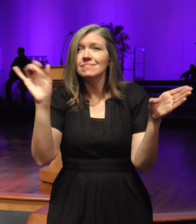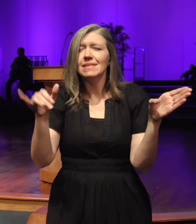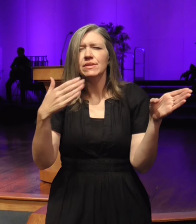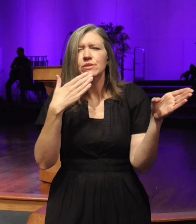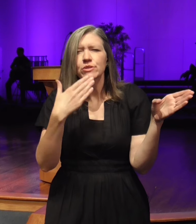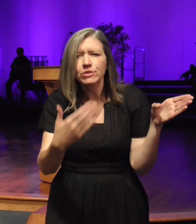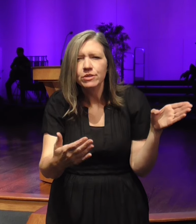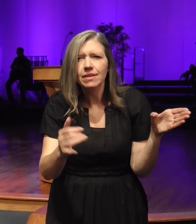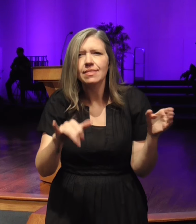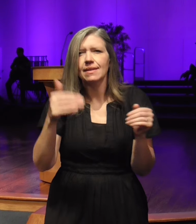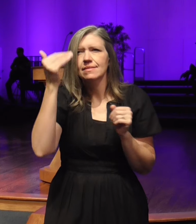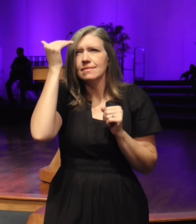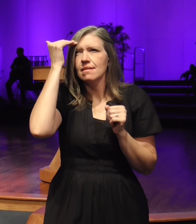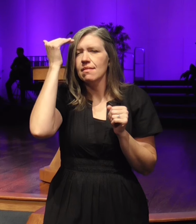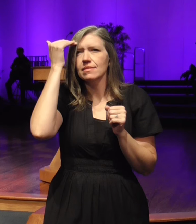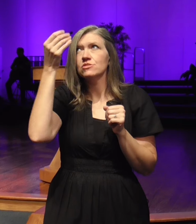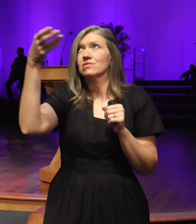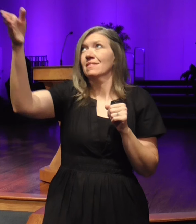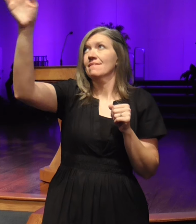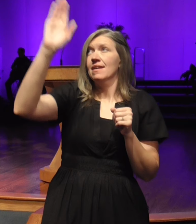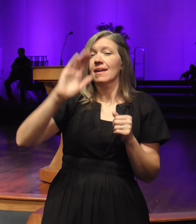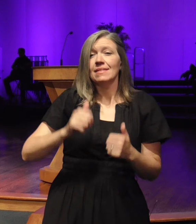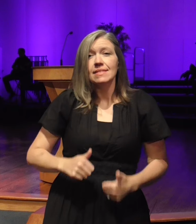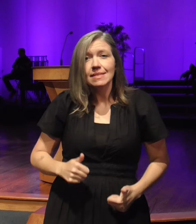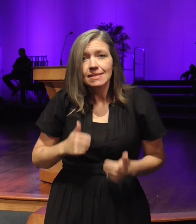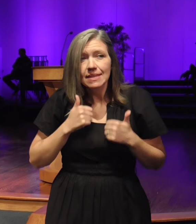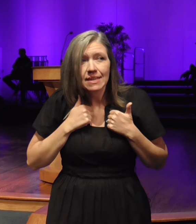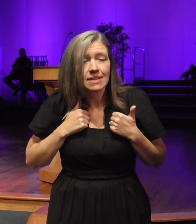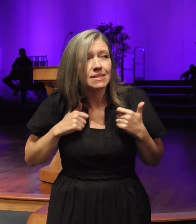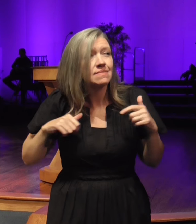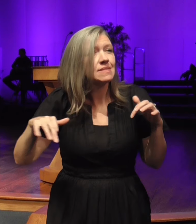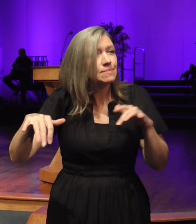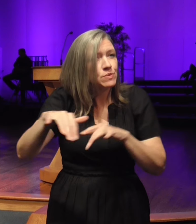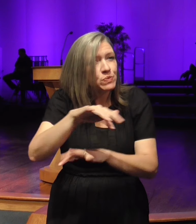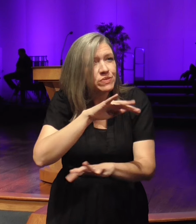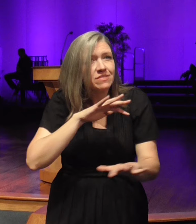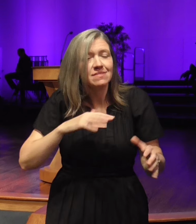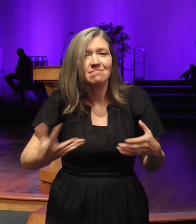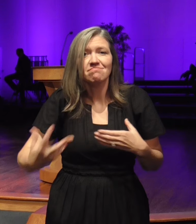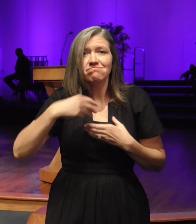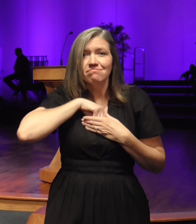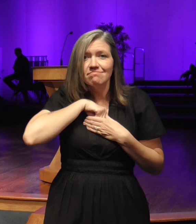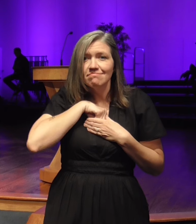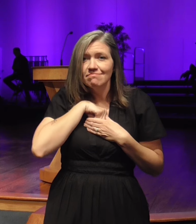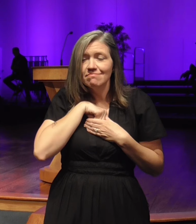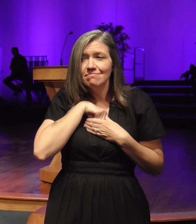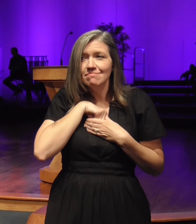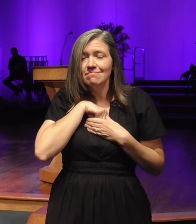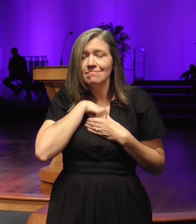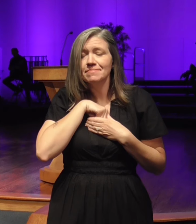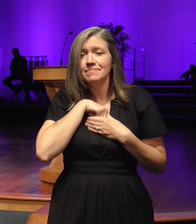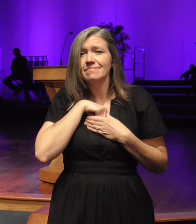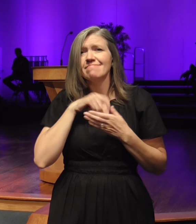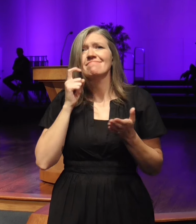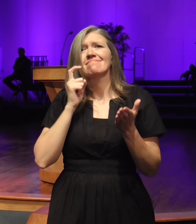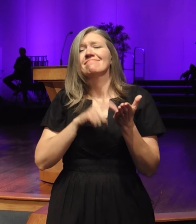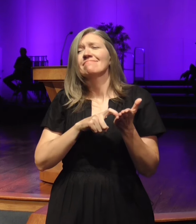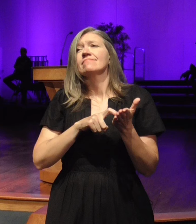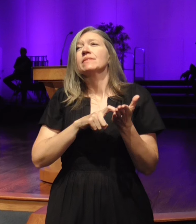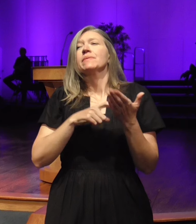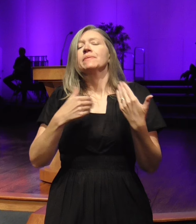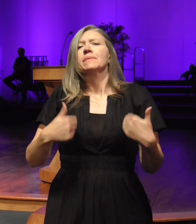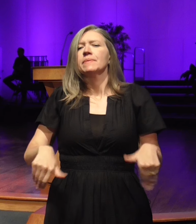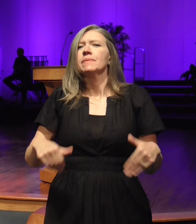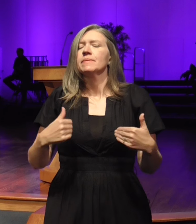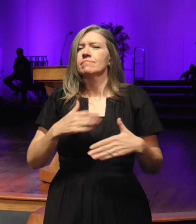of us as we open up to it. As we open up to that goodness, to that knowledge that the divine lives